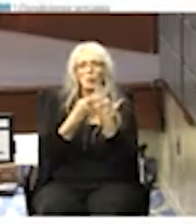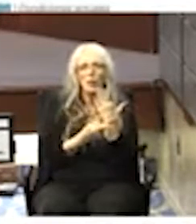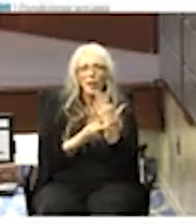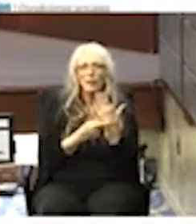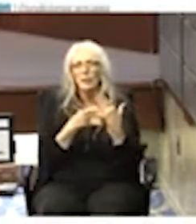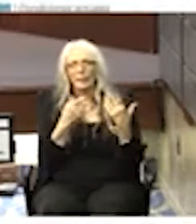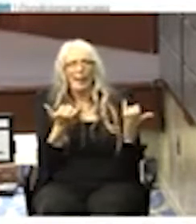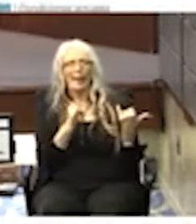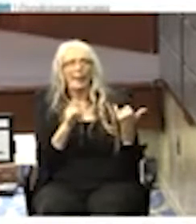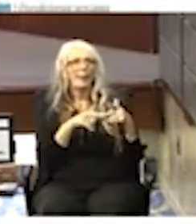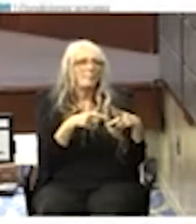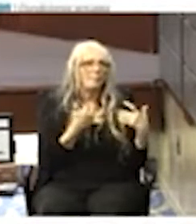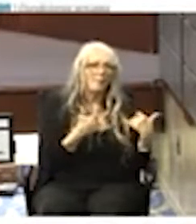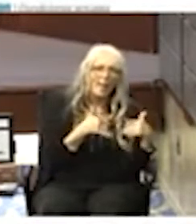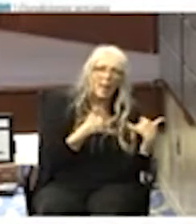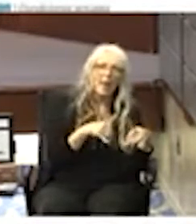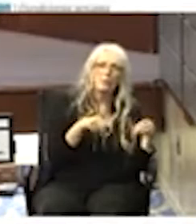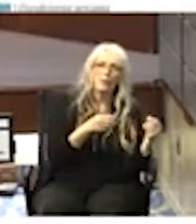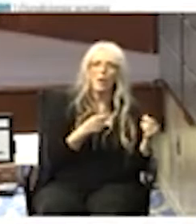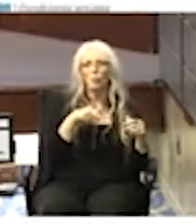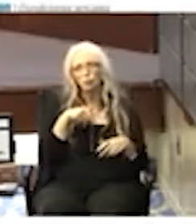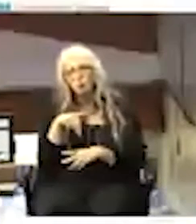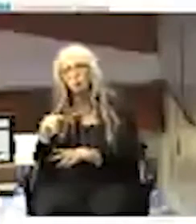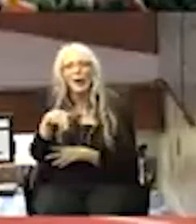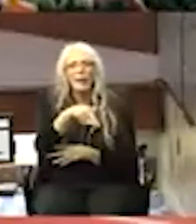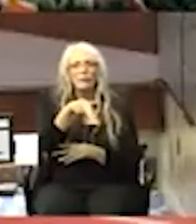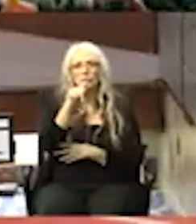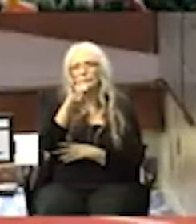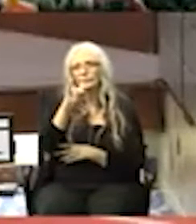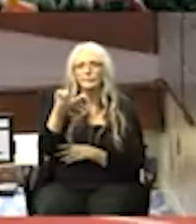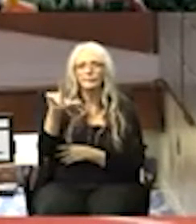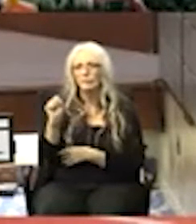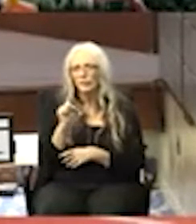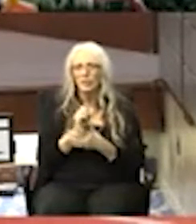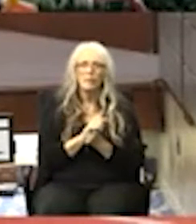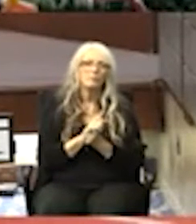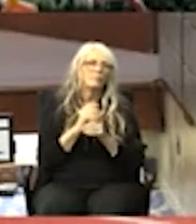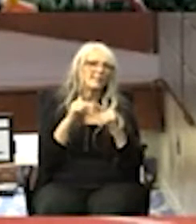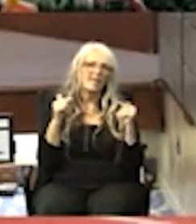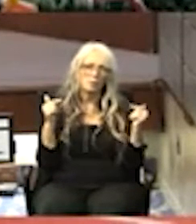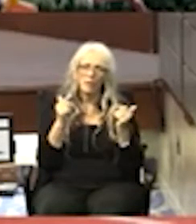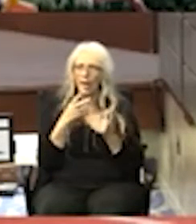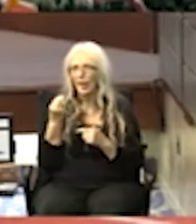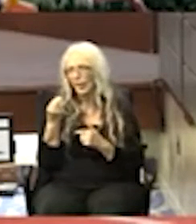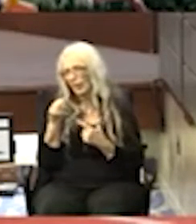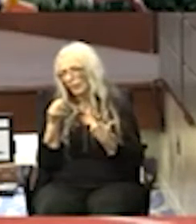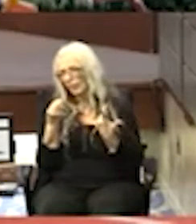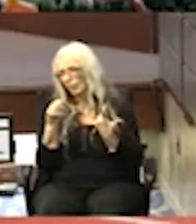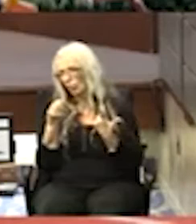being playgrounds, lawn areas, trails, etc. We did do a